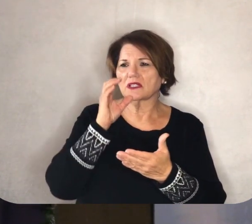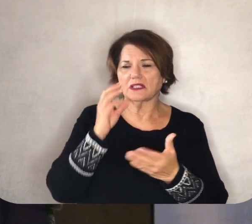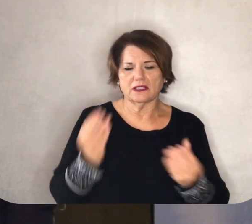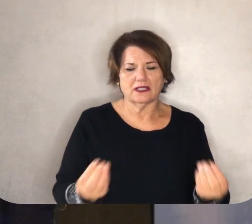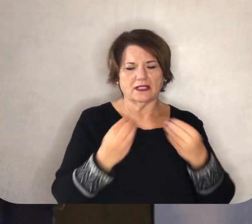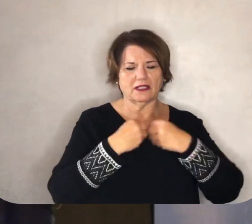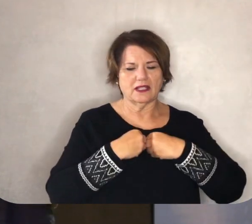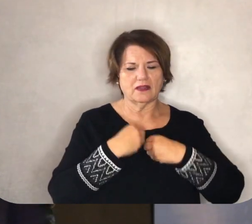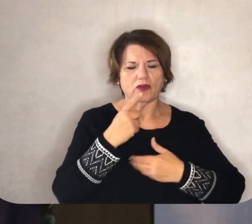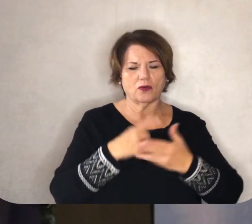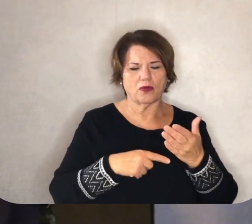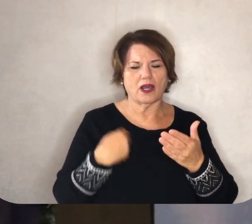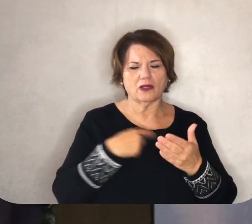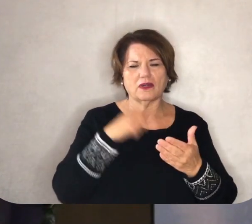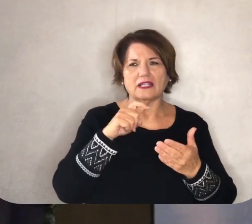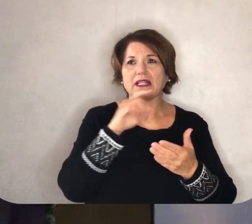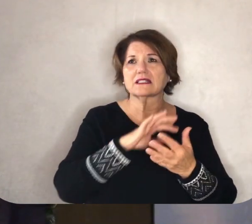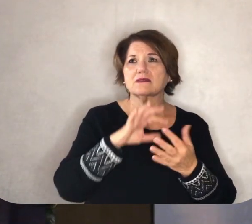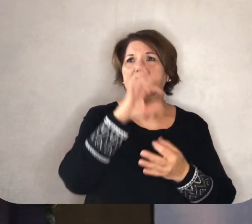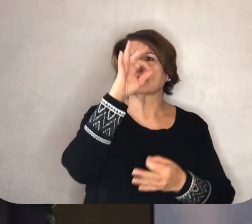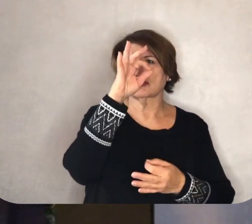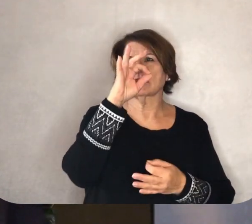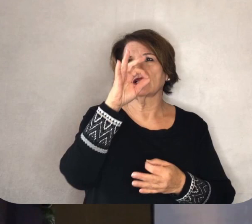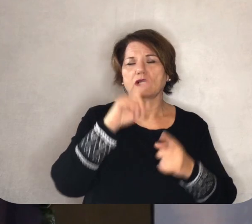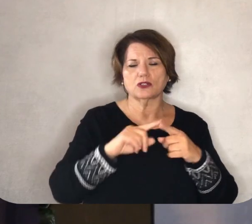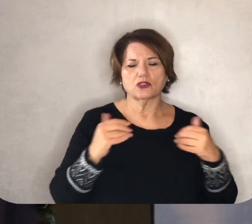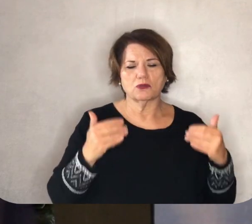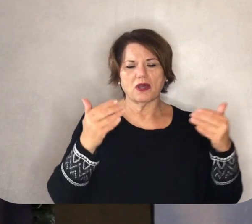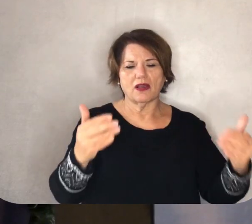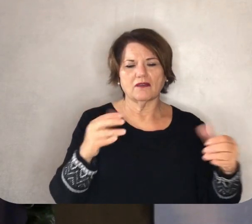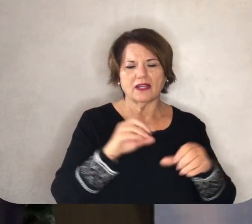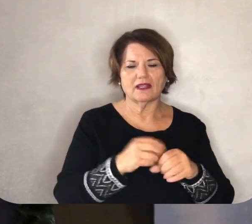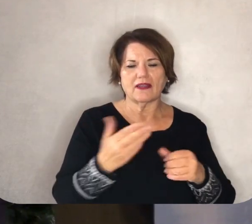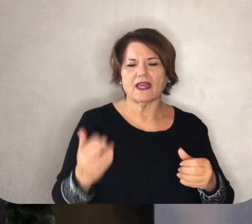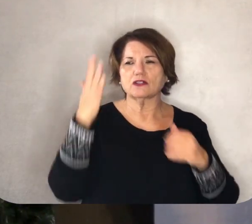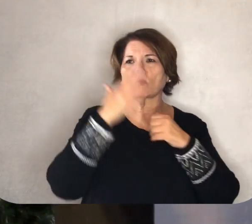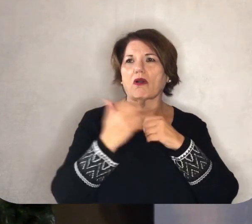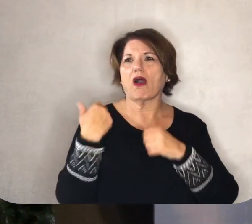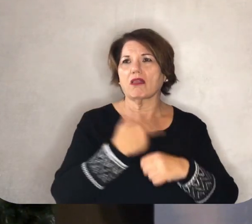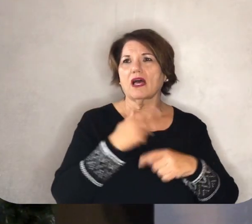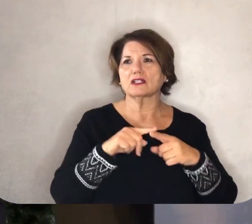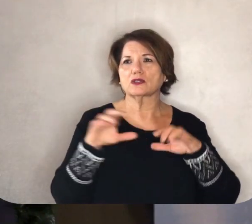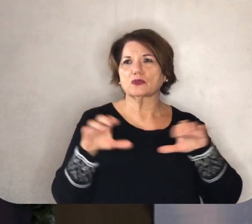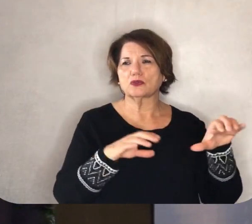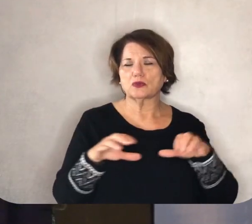we need, the spiritual nutrition we need in order to move forward in the things that you're calling us to.